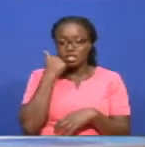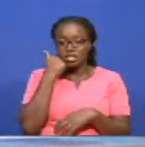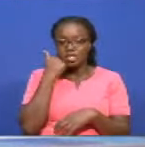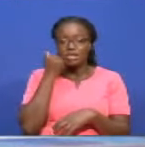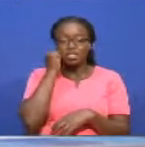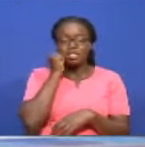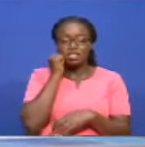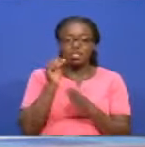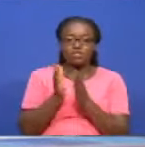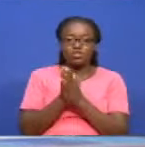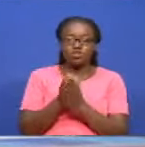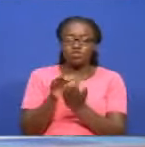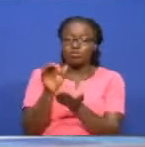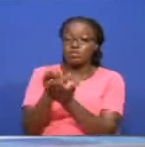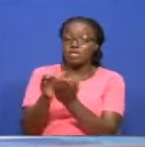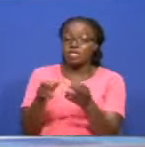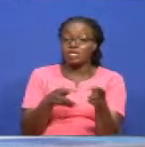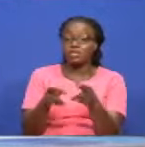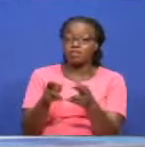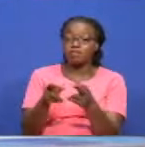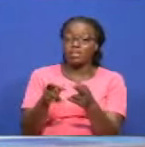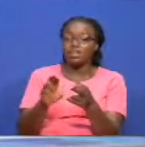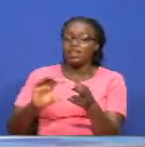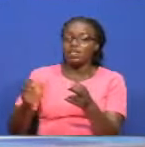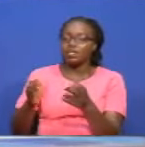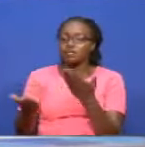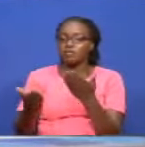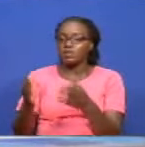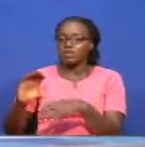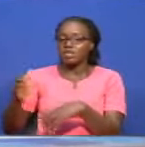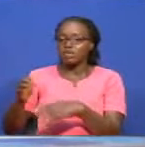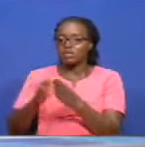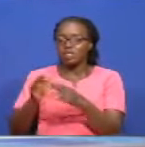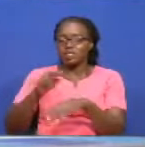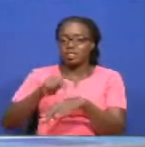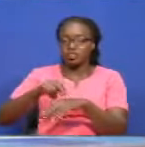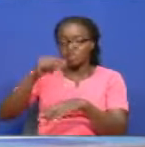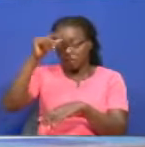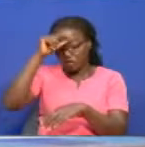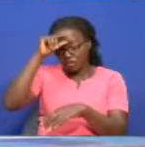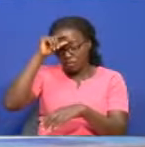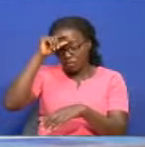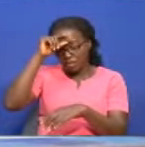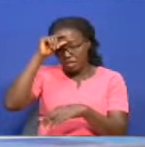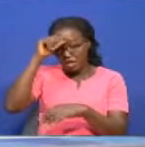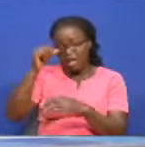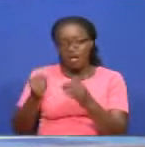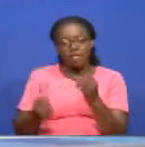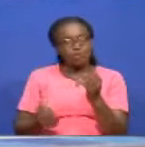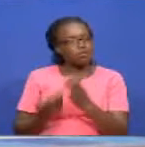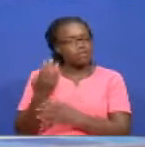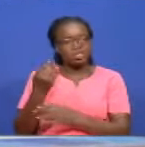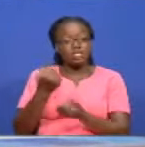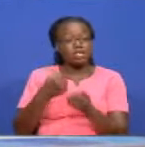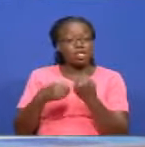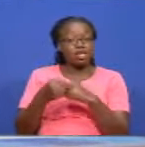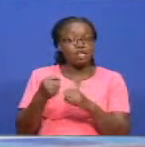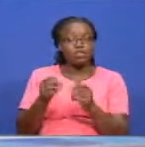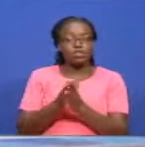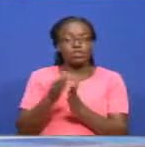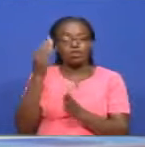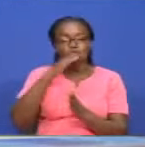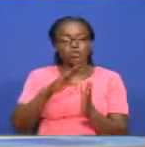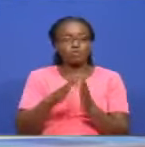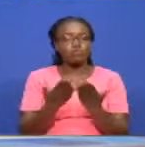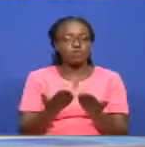story from Tana River County. May the county and the national government take immediate action. Let me go to Facebook. Those who